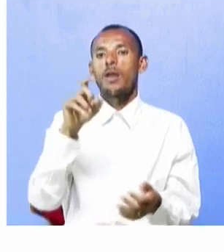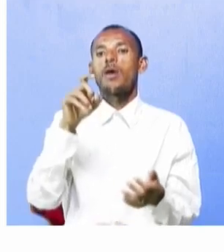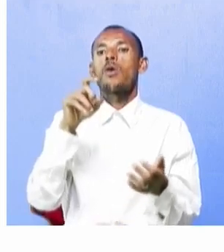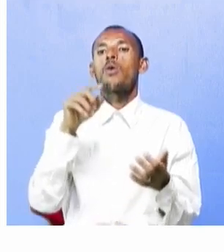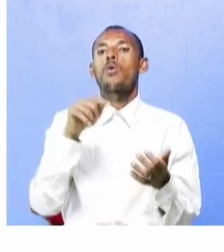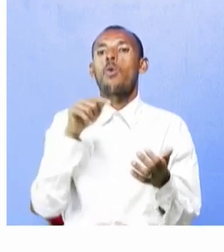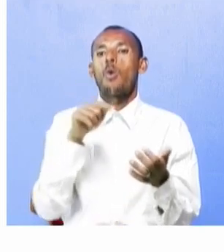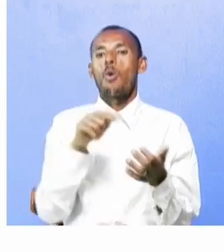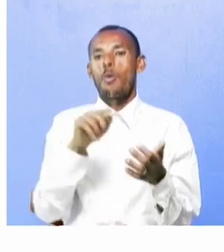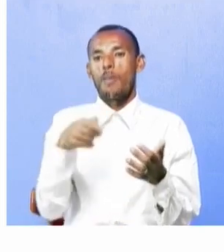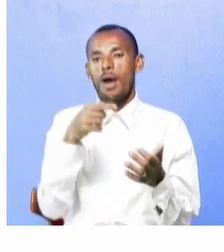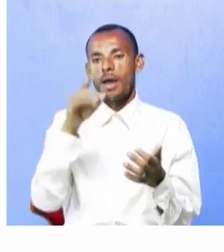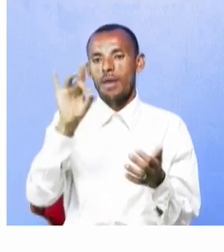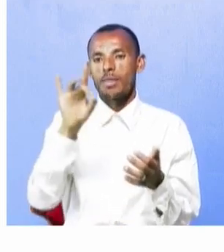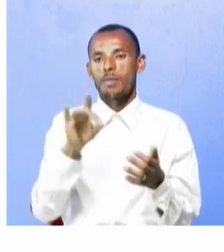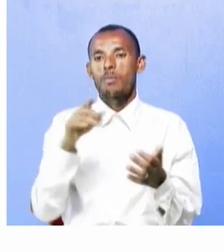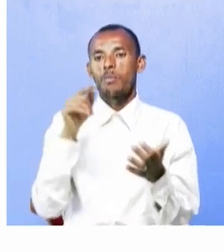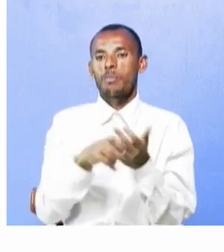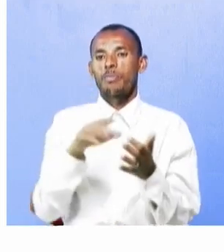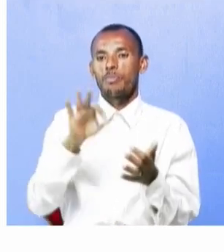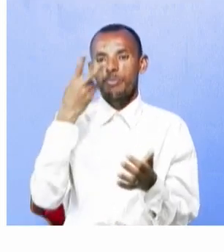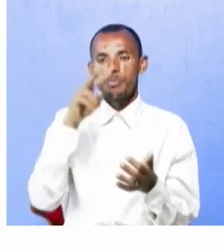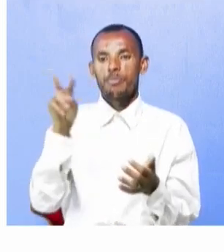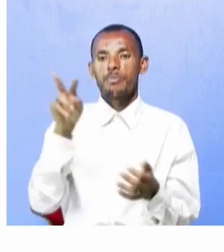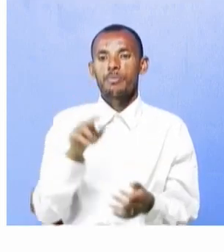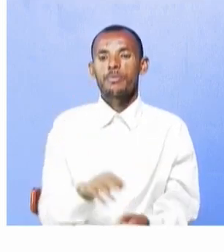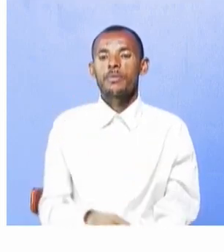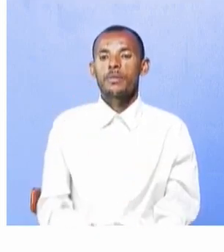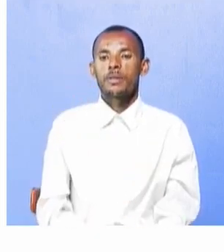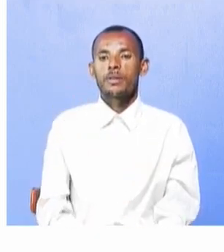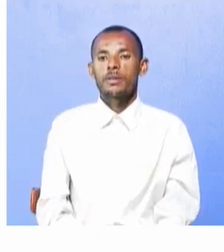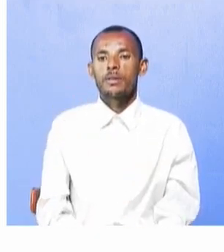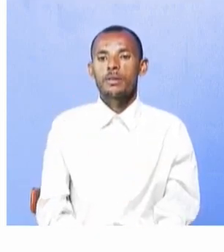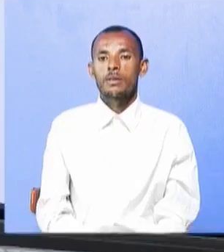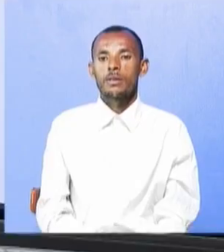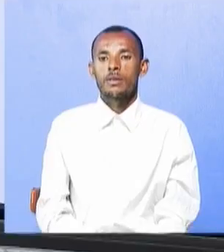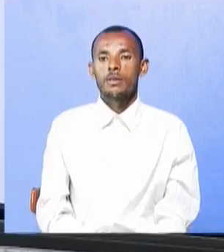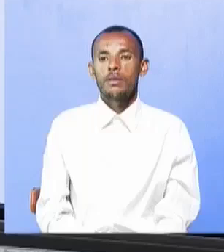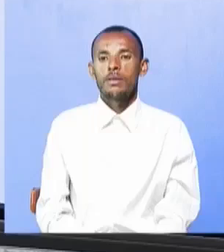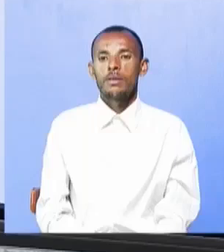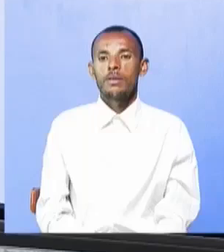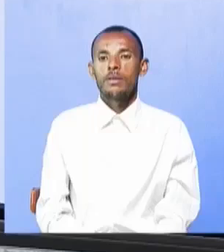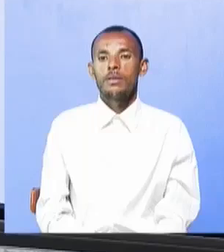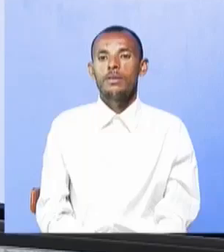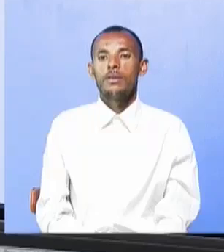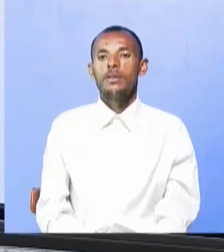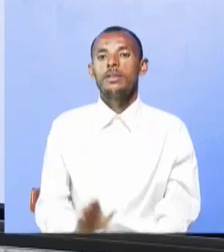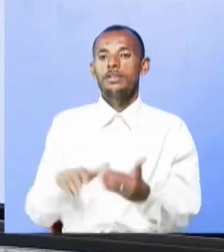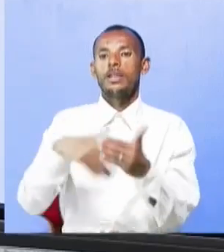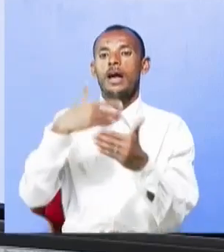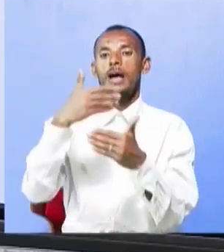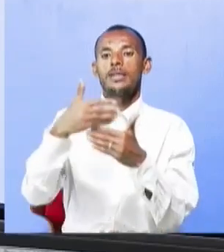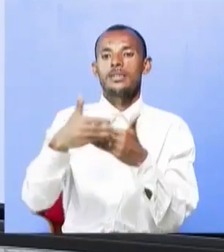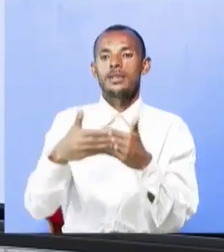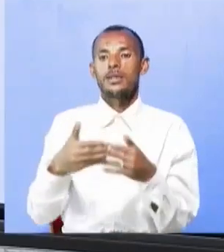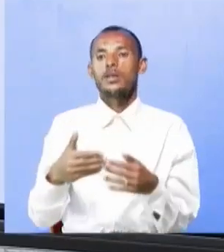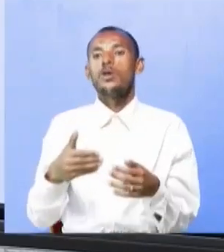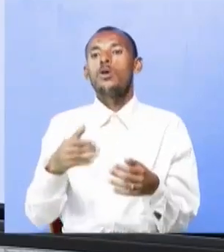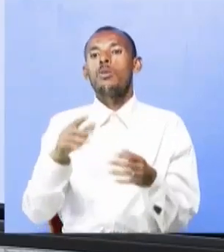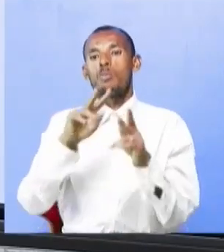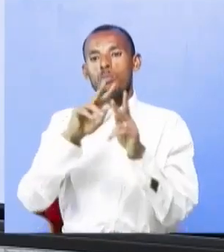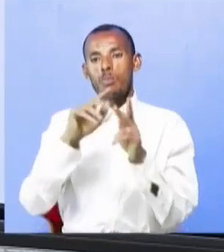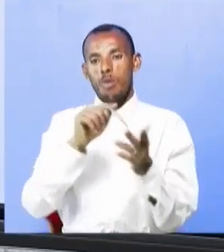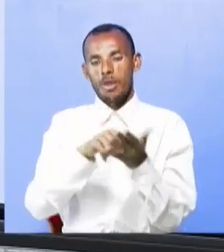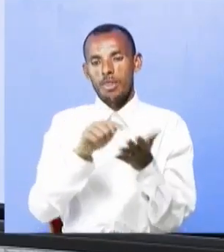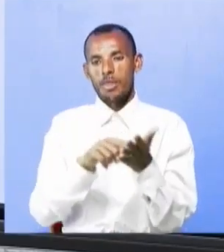is a point around here. Say this is 1, 8. The other point that we have